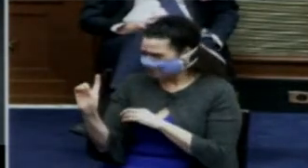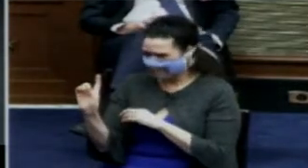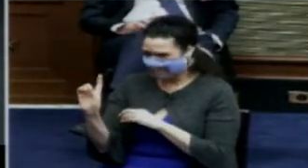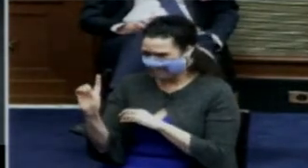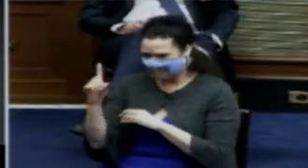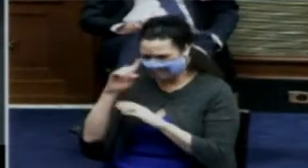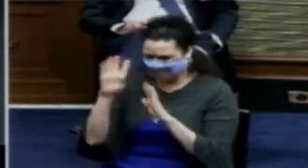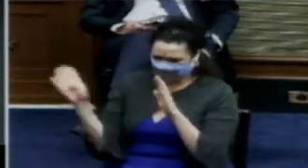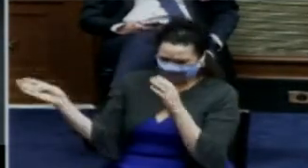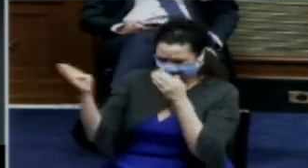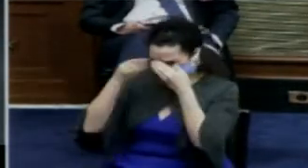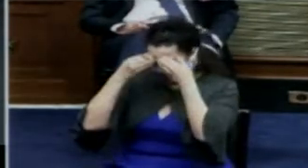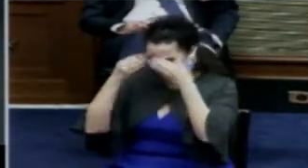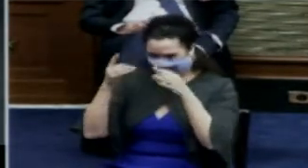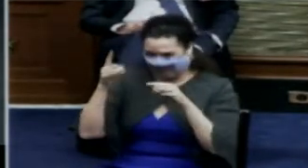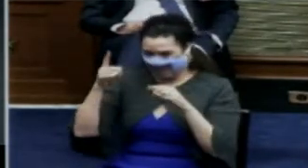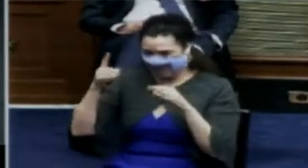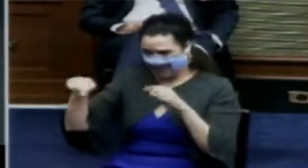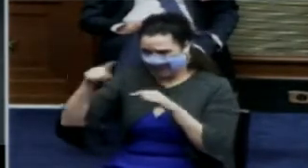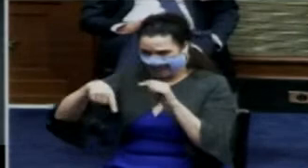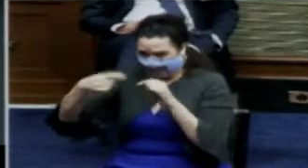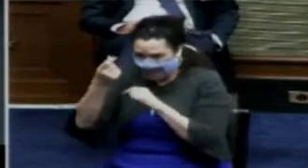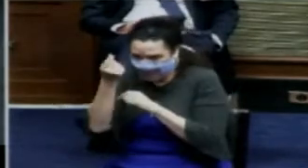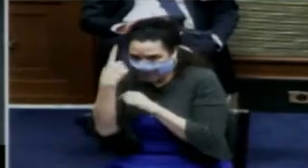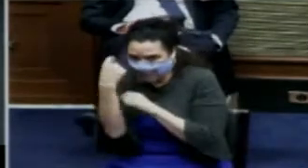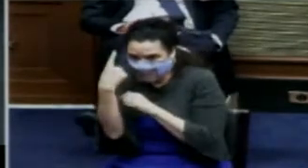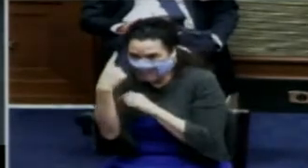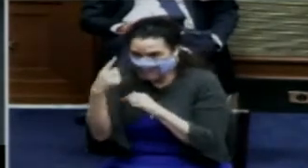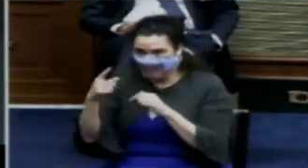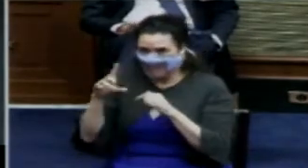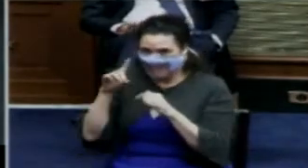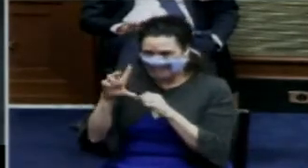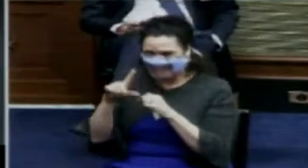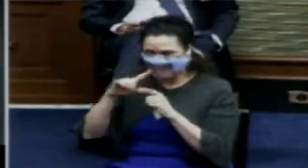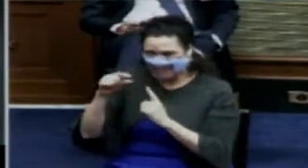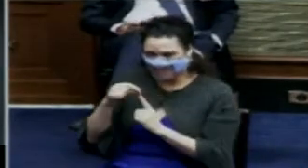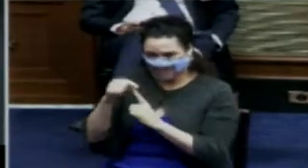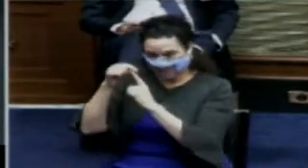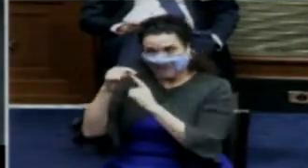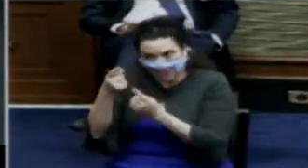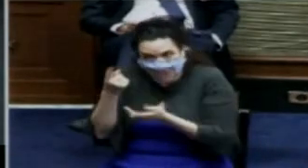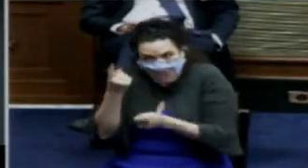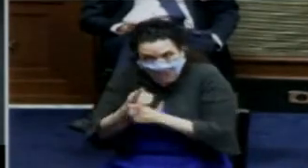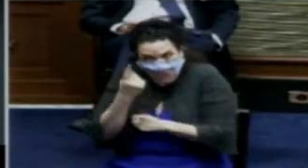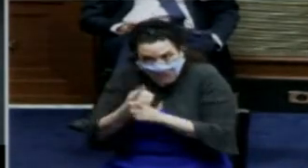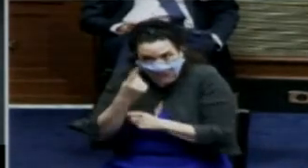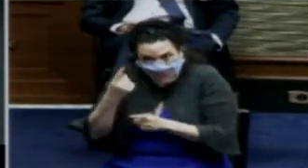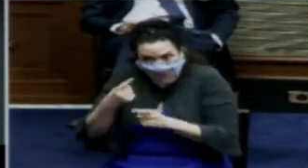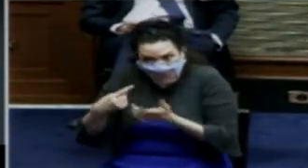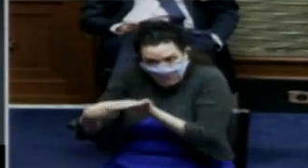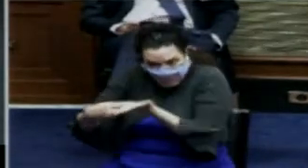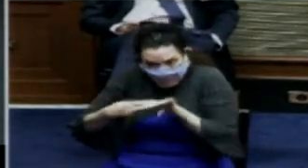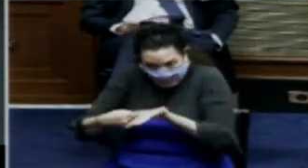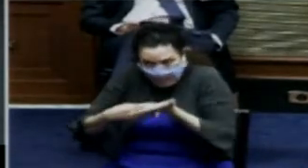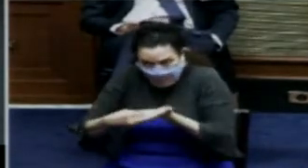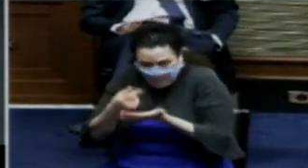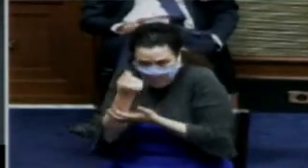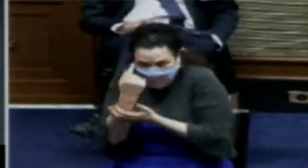uniqueness of D.C. and the legal and constitutional debate, legitimate debate, surrounding DC